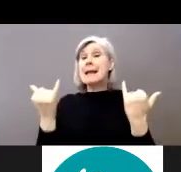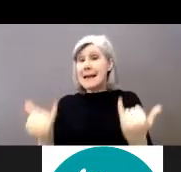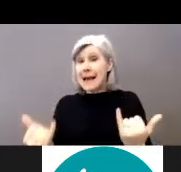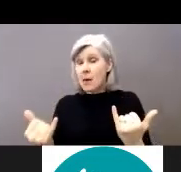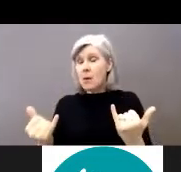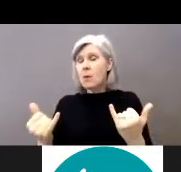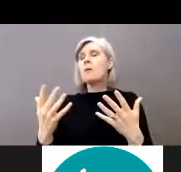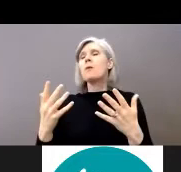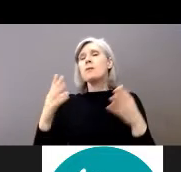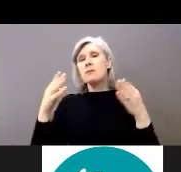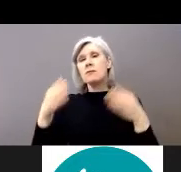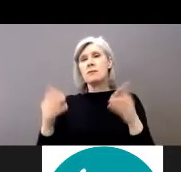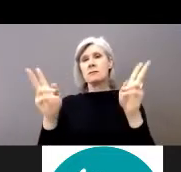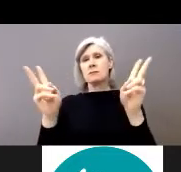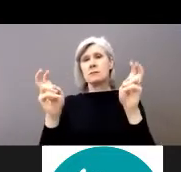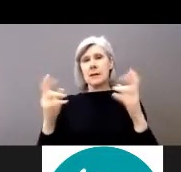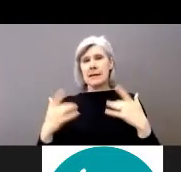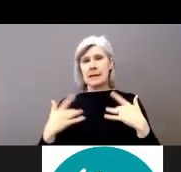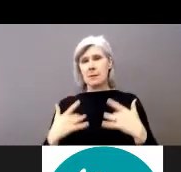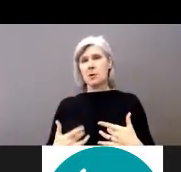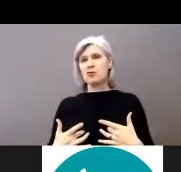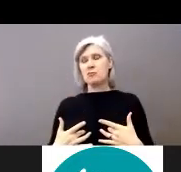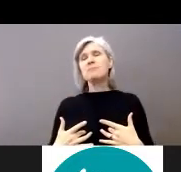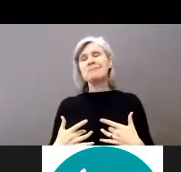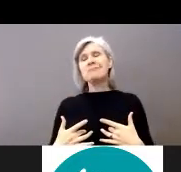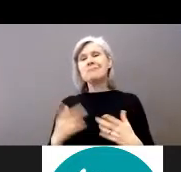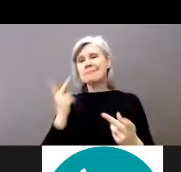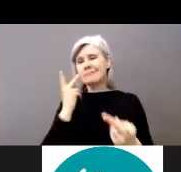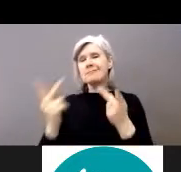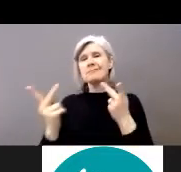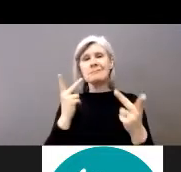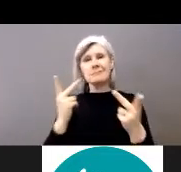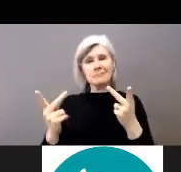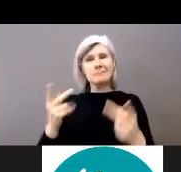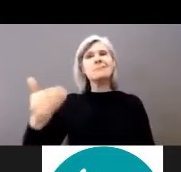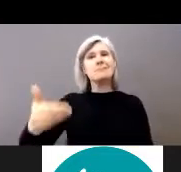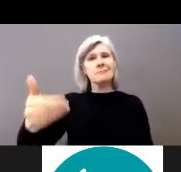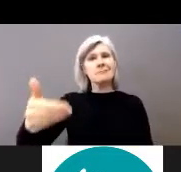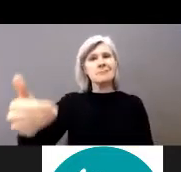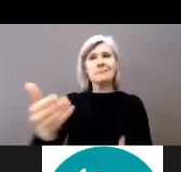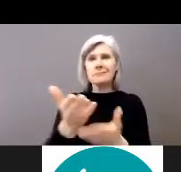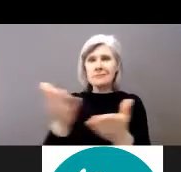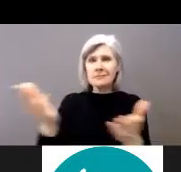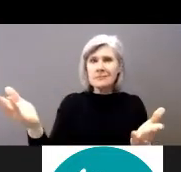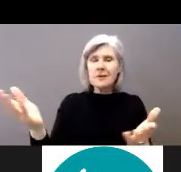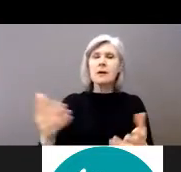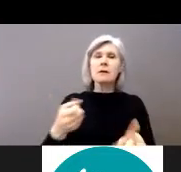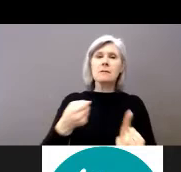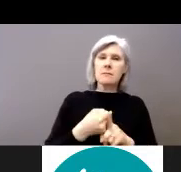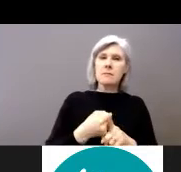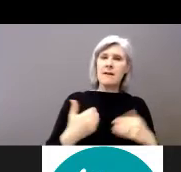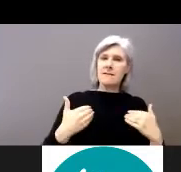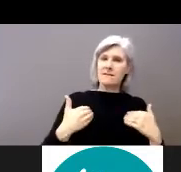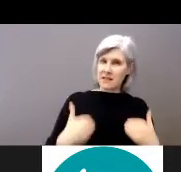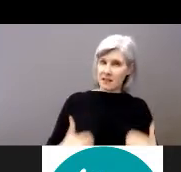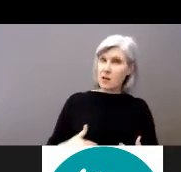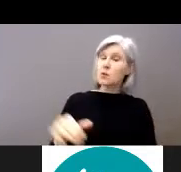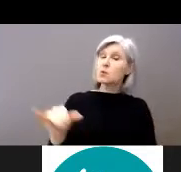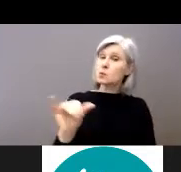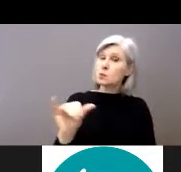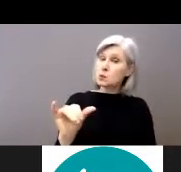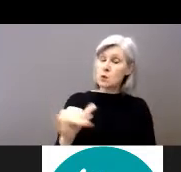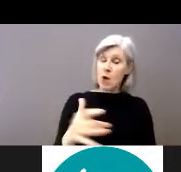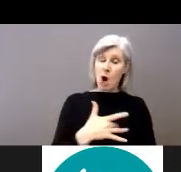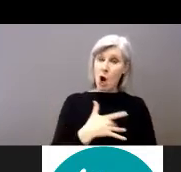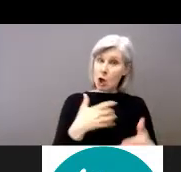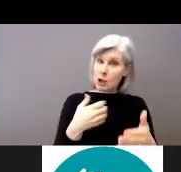it also has physical consequences. There is a much higher rate of coronary artery disease, heart attacks, strokes, and